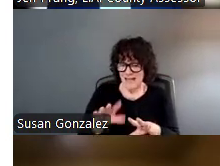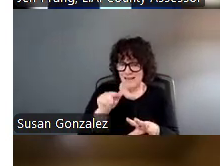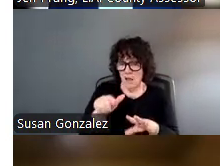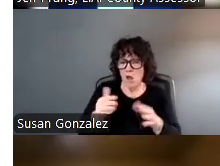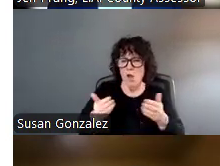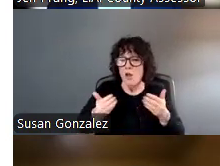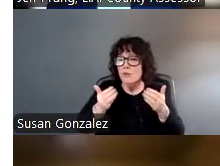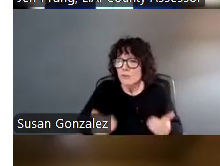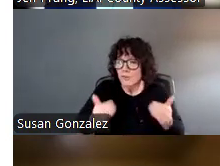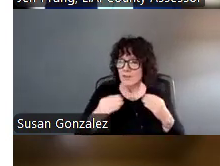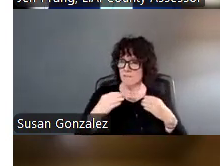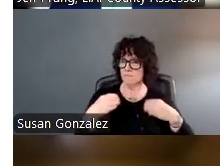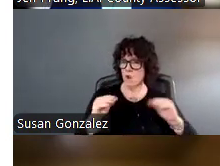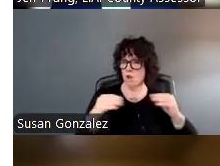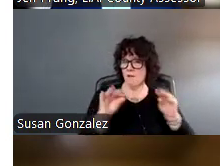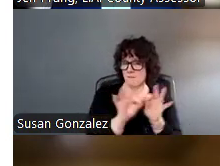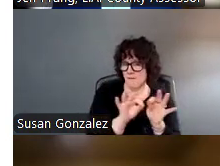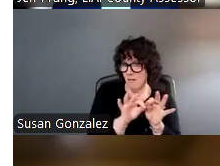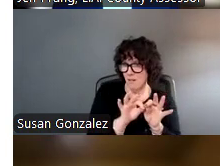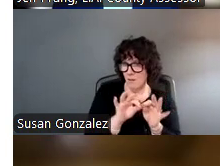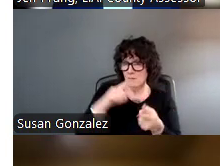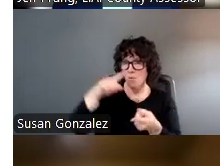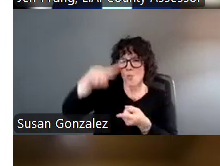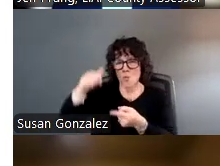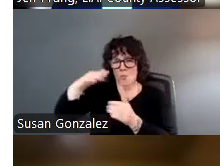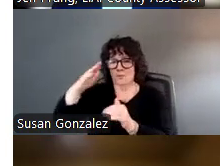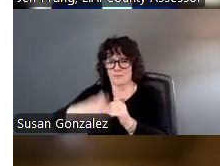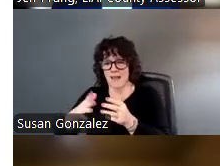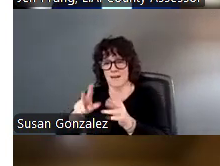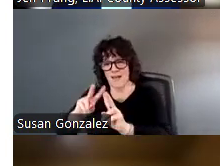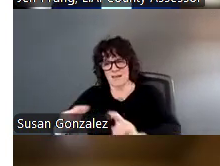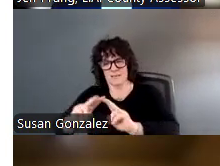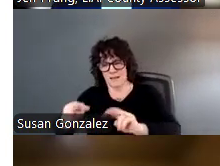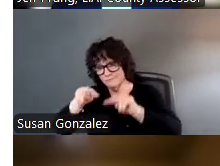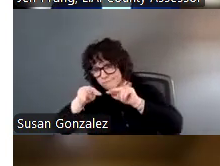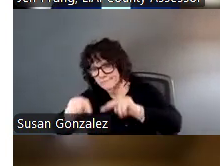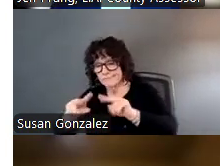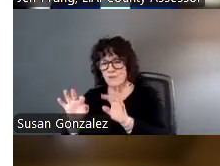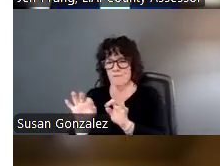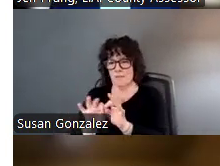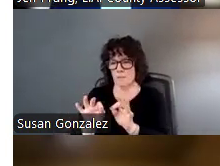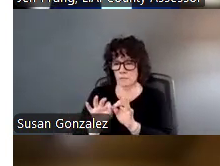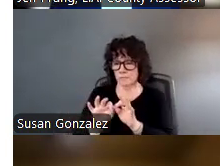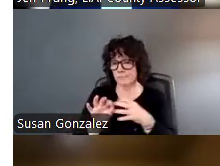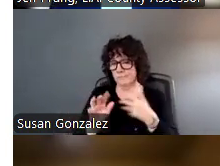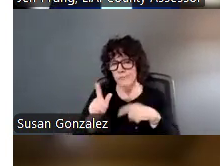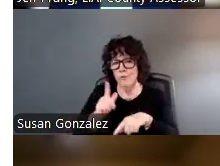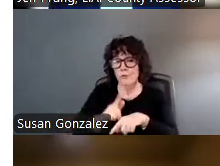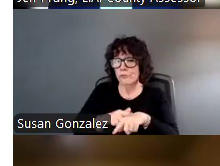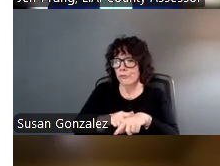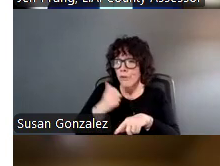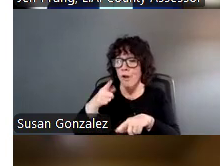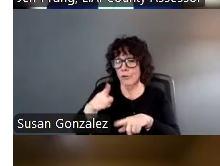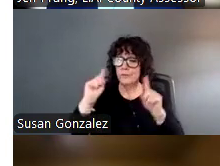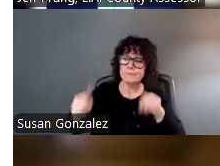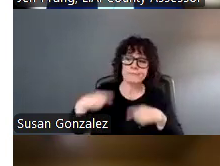value is going to be. And so the people who will get who are able to qualify for a